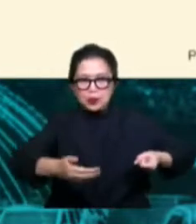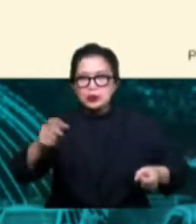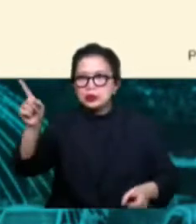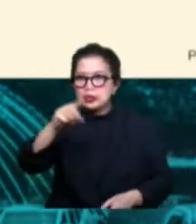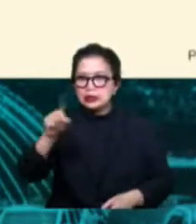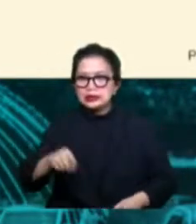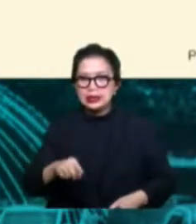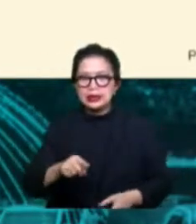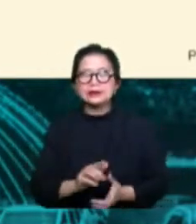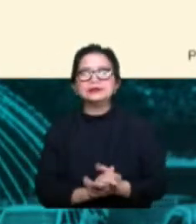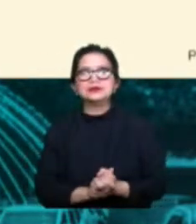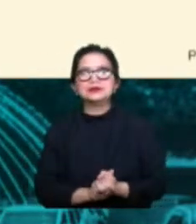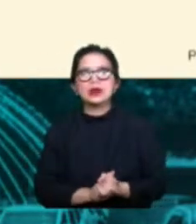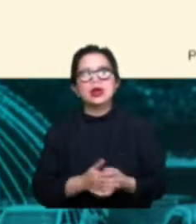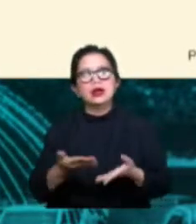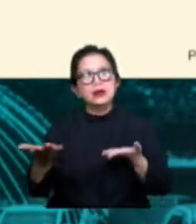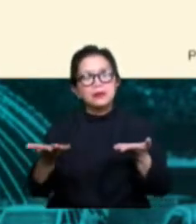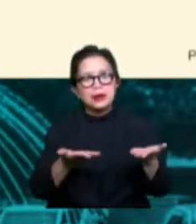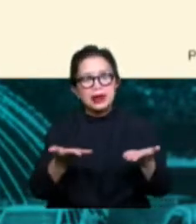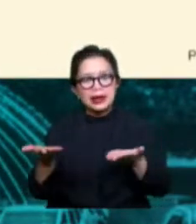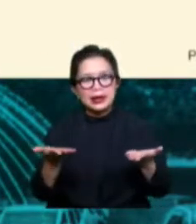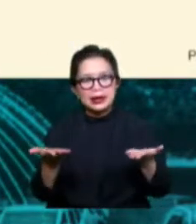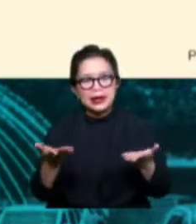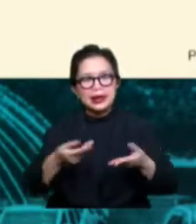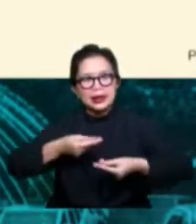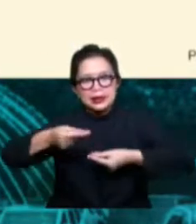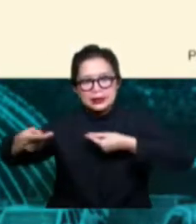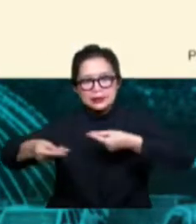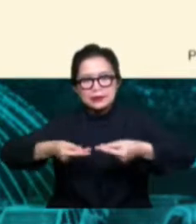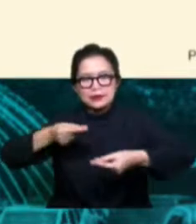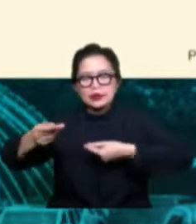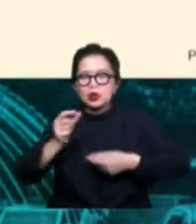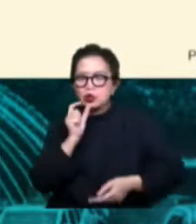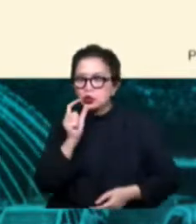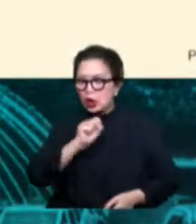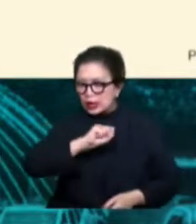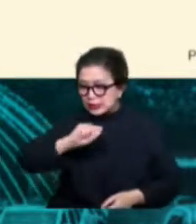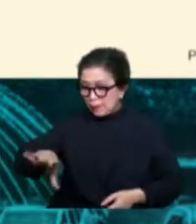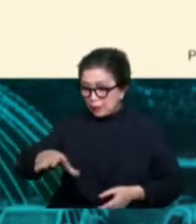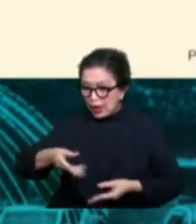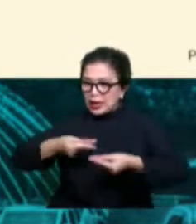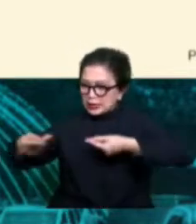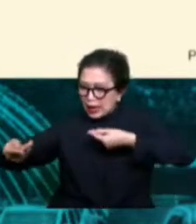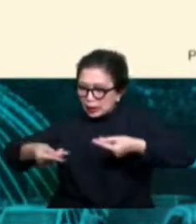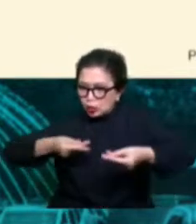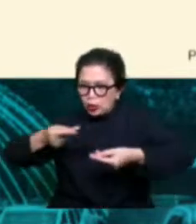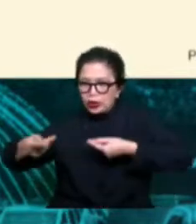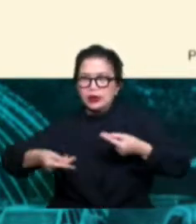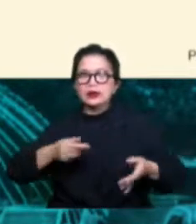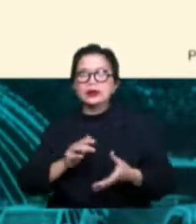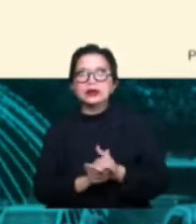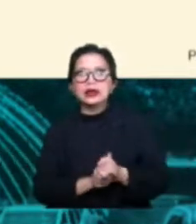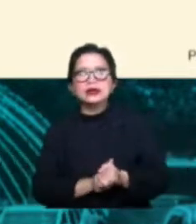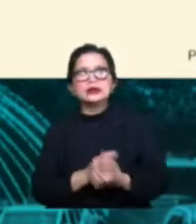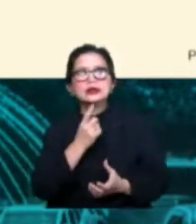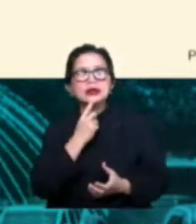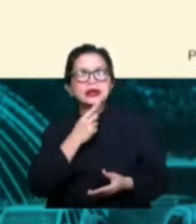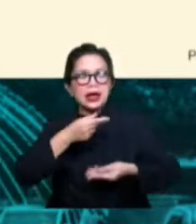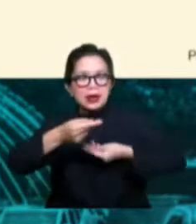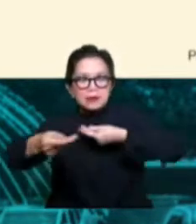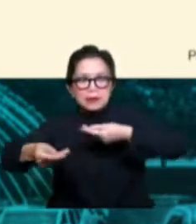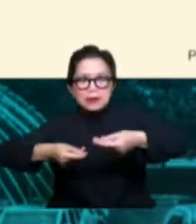treatment, as well as wastewater treatment plant become the investment opportunity. The